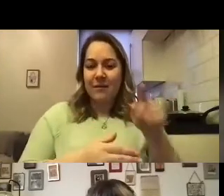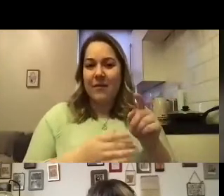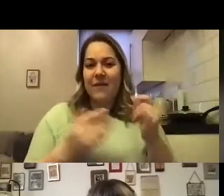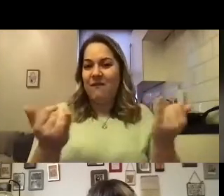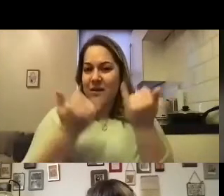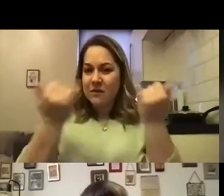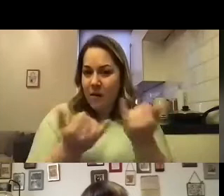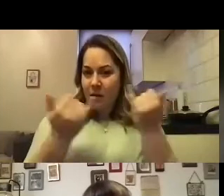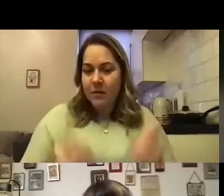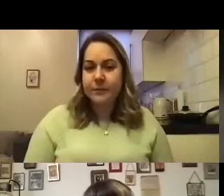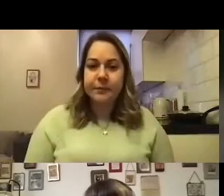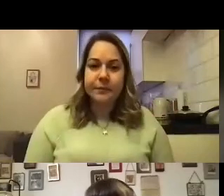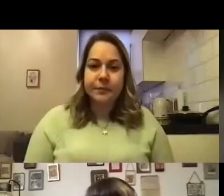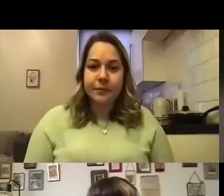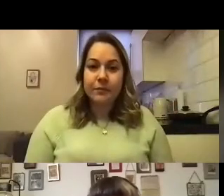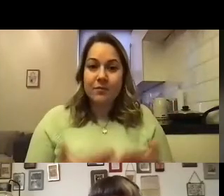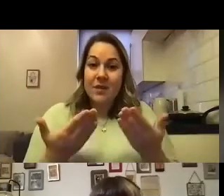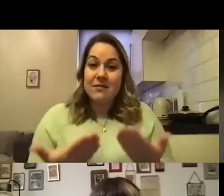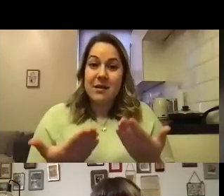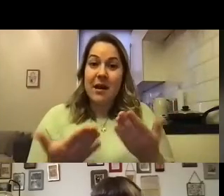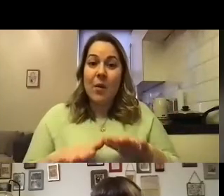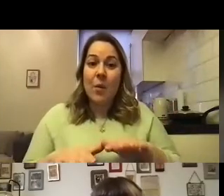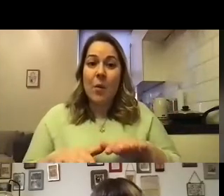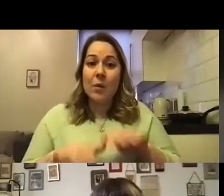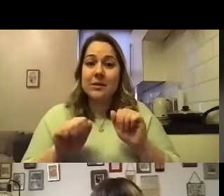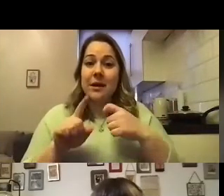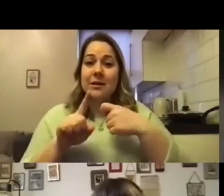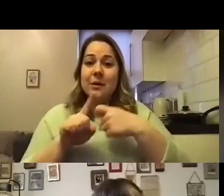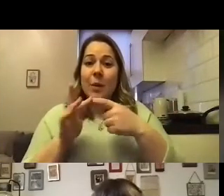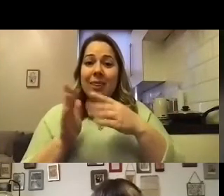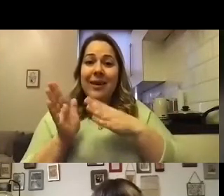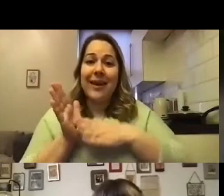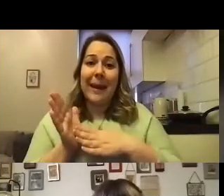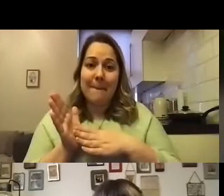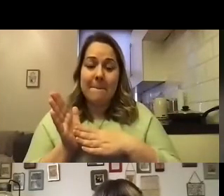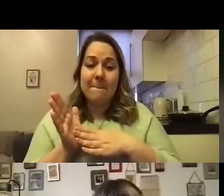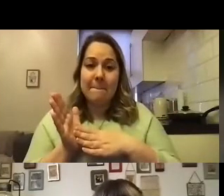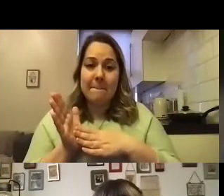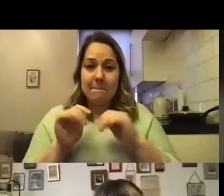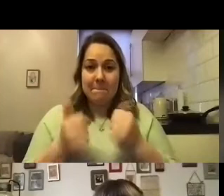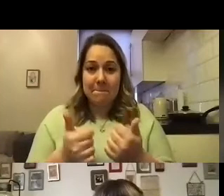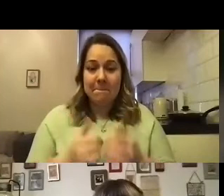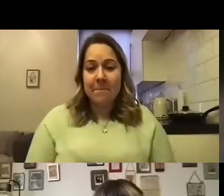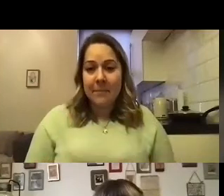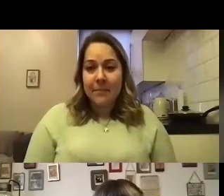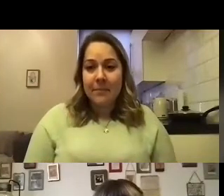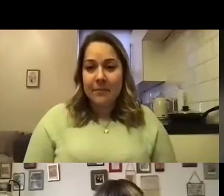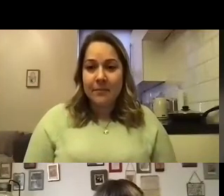if we could start with the wonderful Kim Waxham, that would be great.